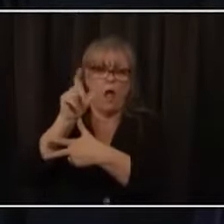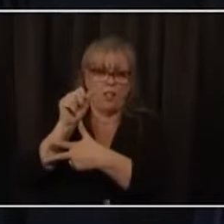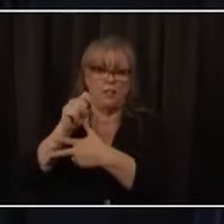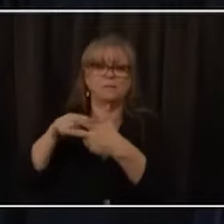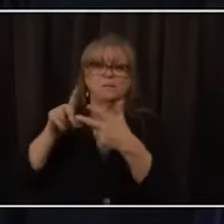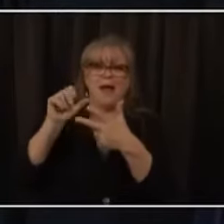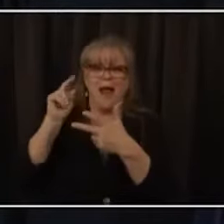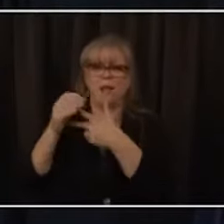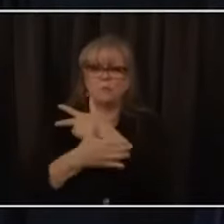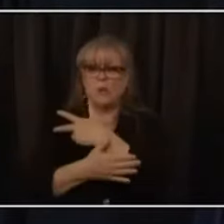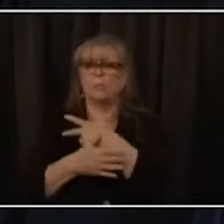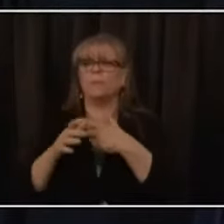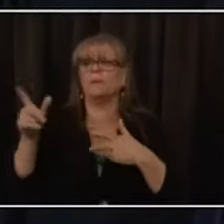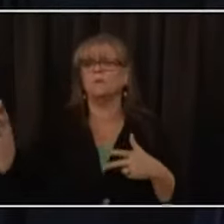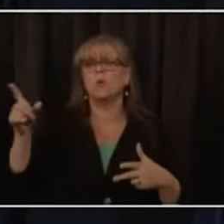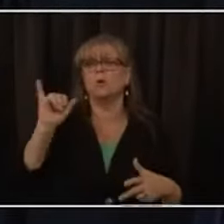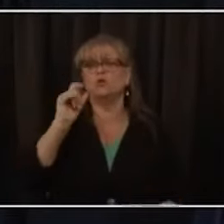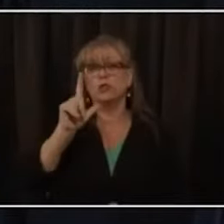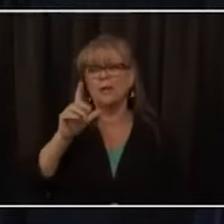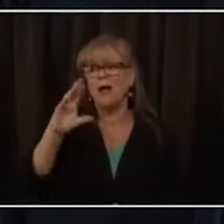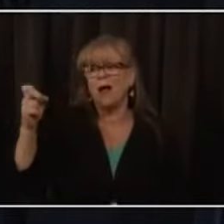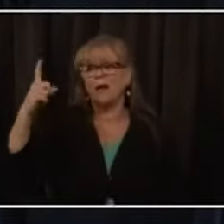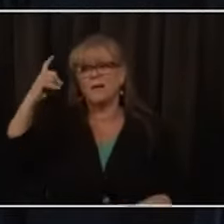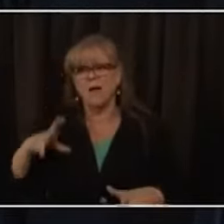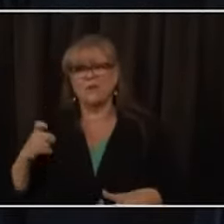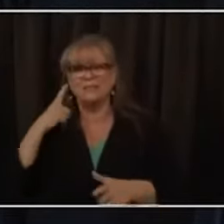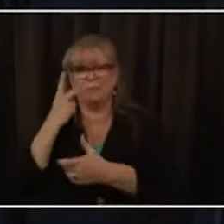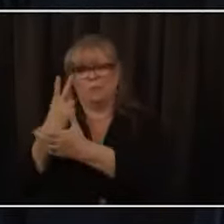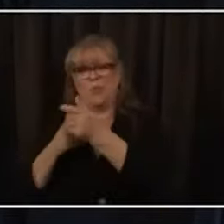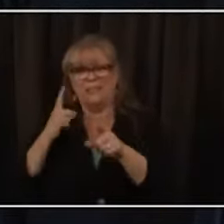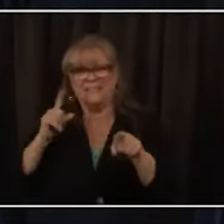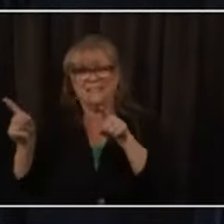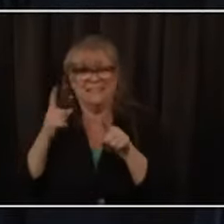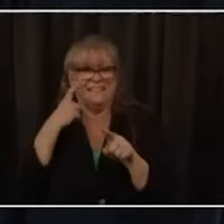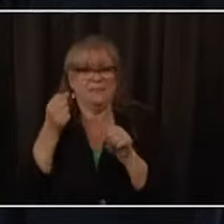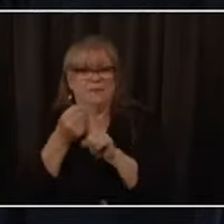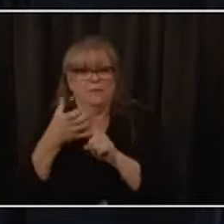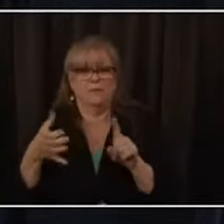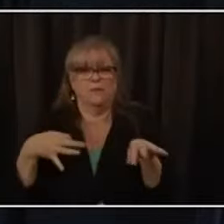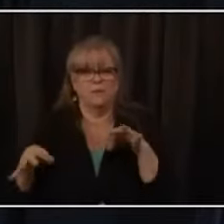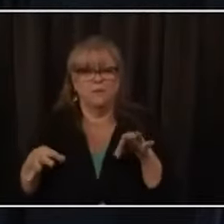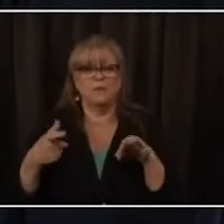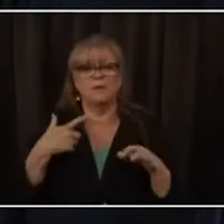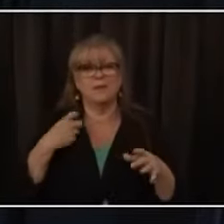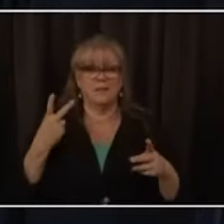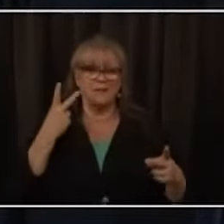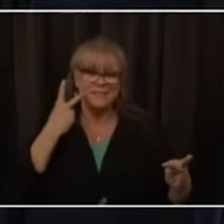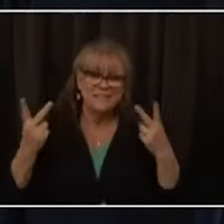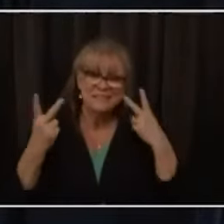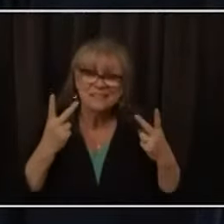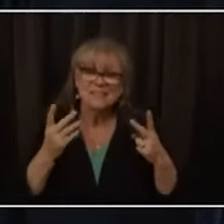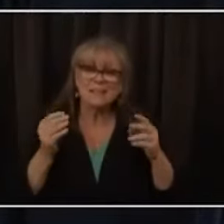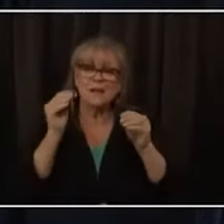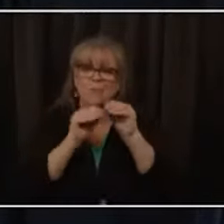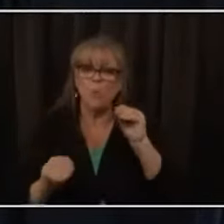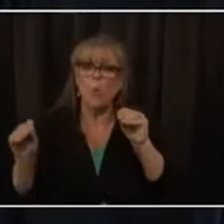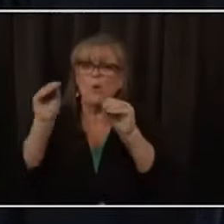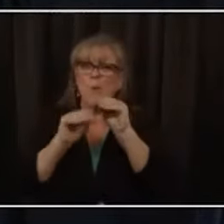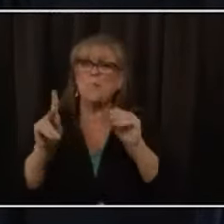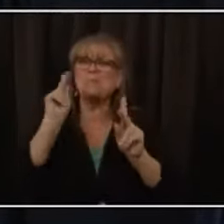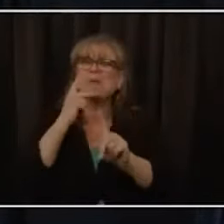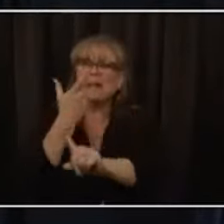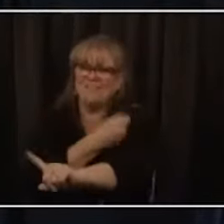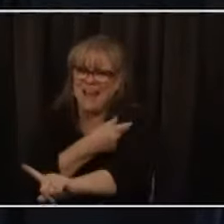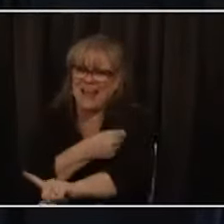past 3.5 months and are gratifyingly seeing our vaccination coverage get better on a daily basis, given the uncertainty of the